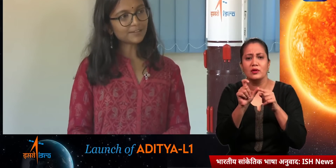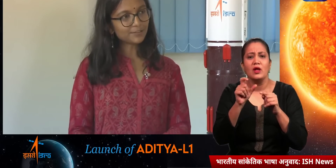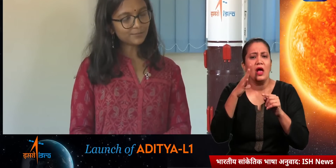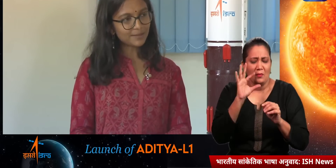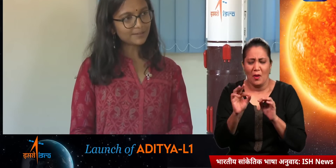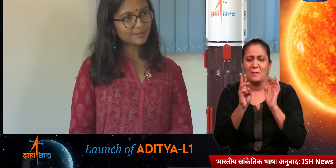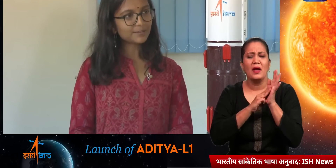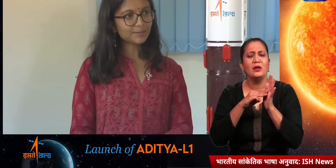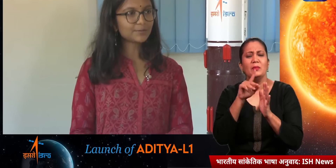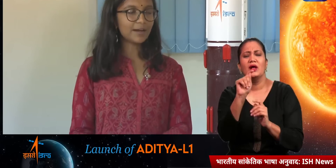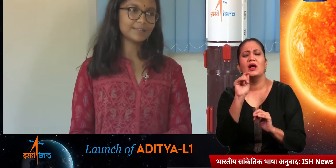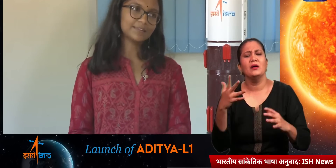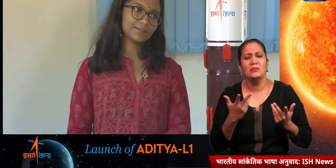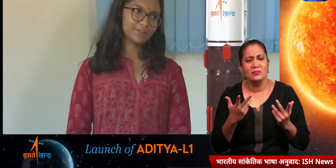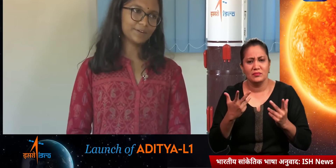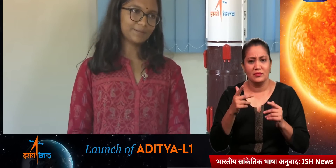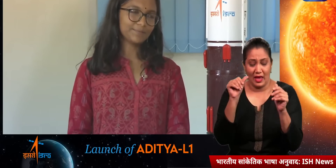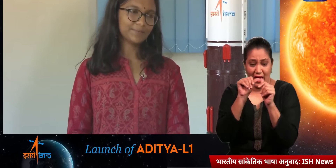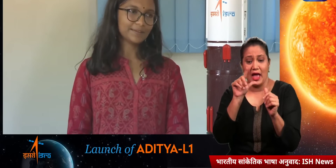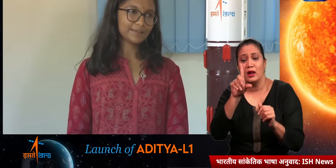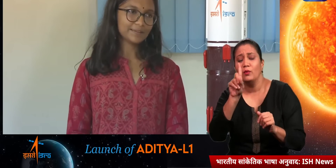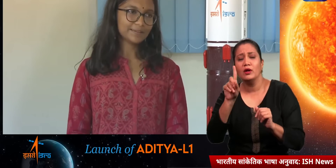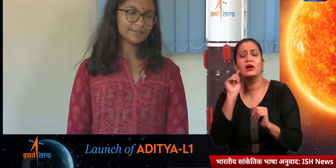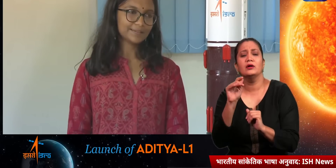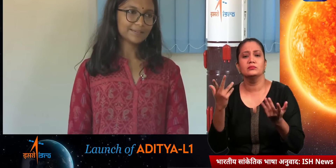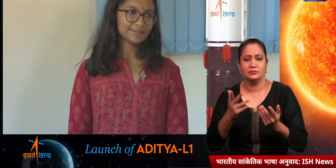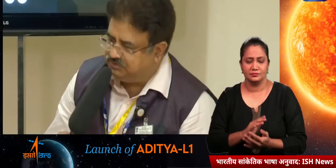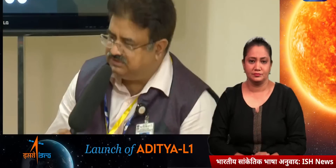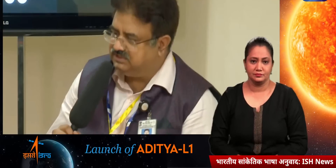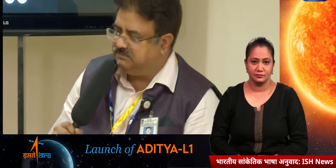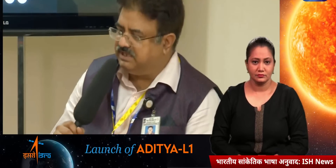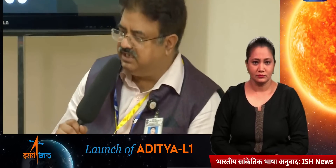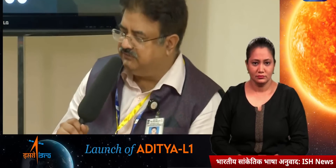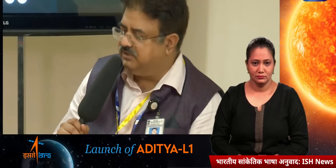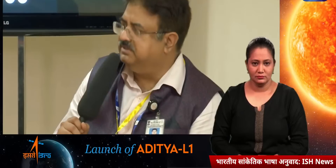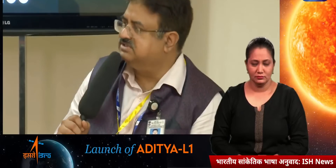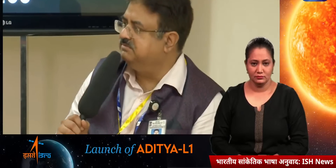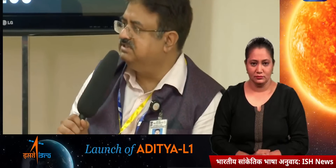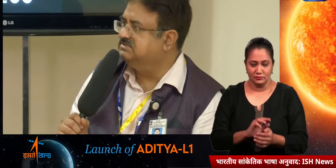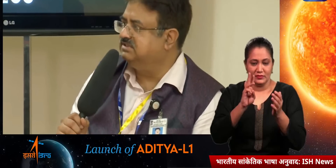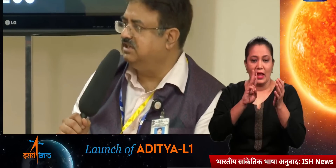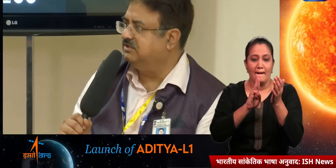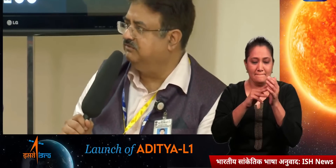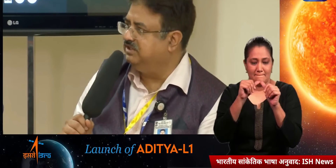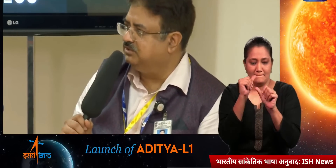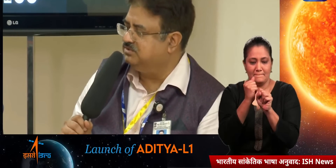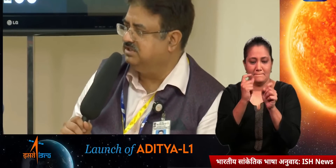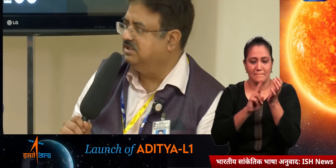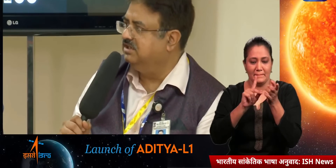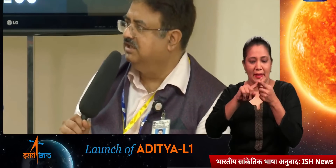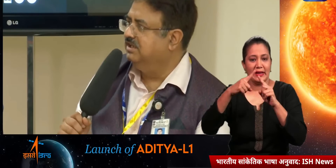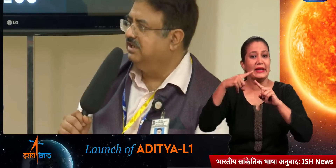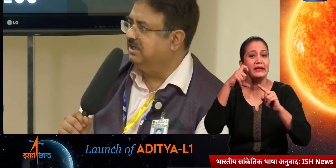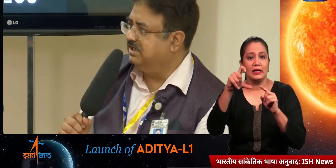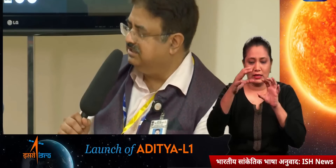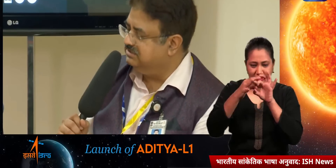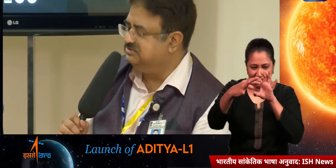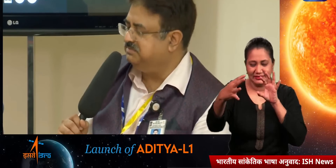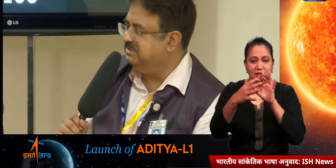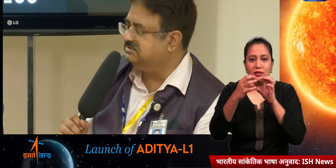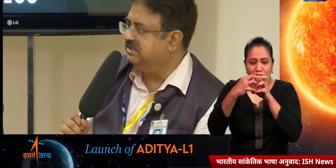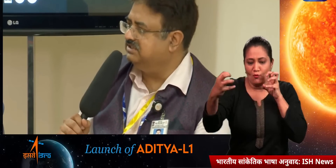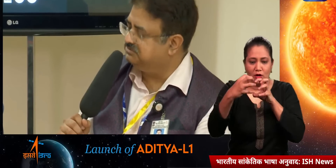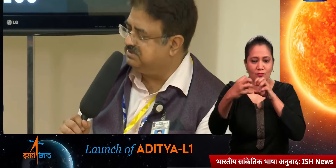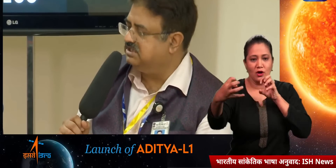of magnetometer to Aditya program? You see, the magnetic field measurements are very crucial